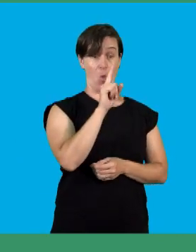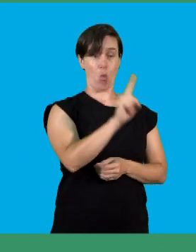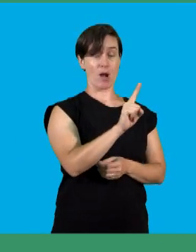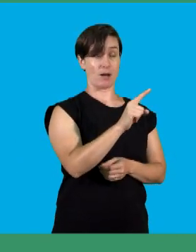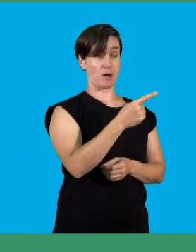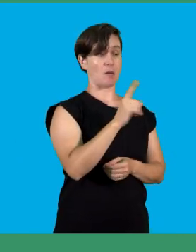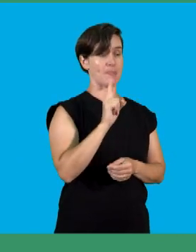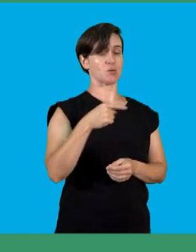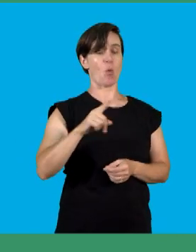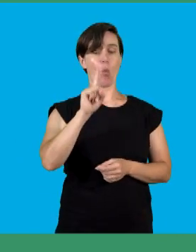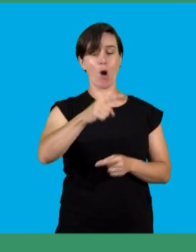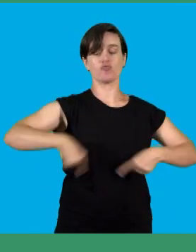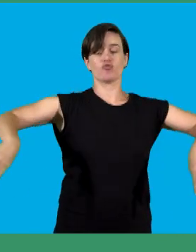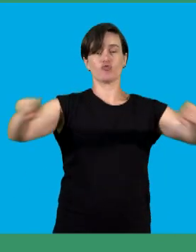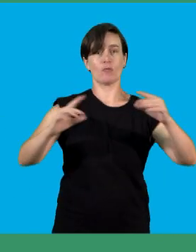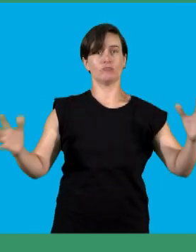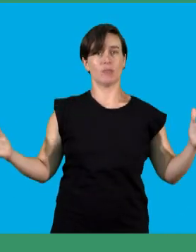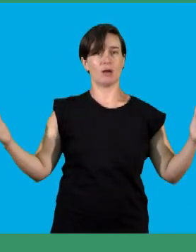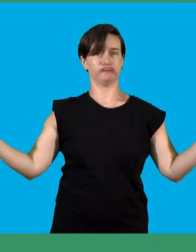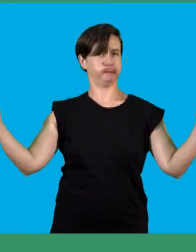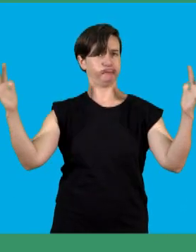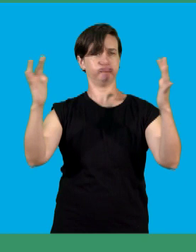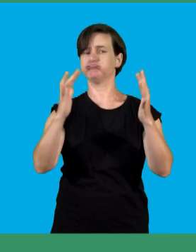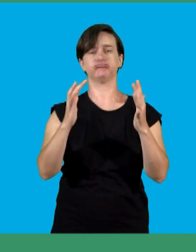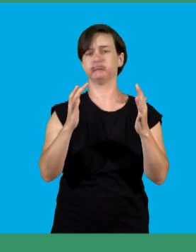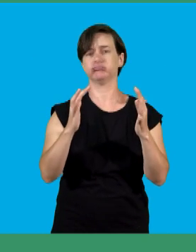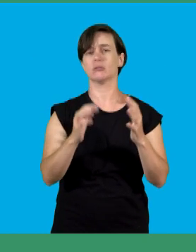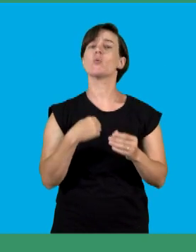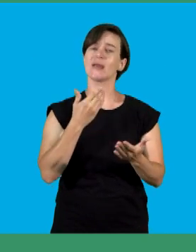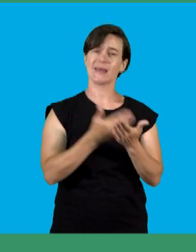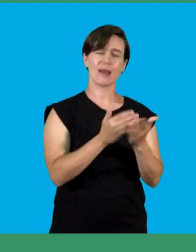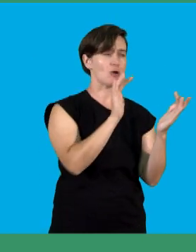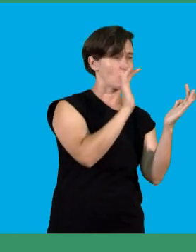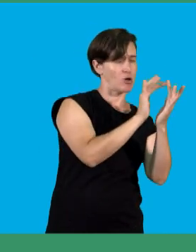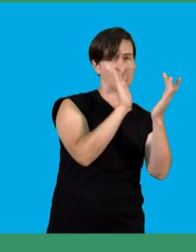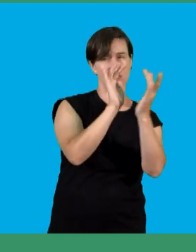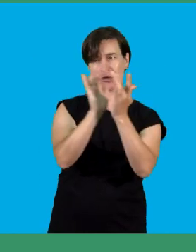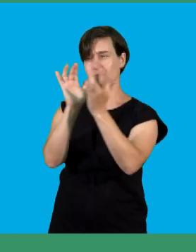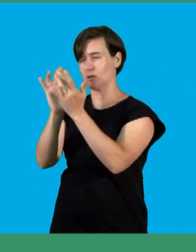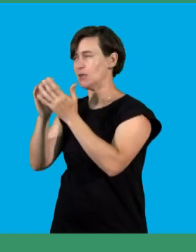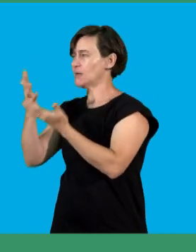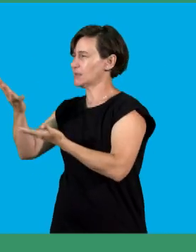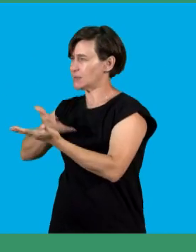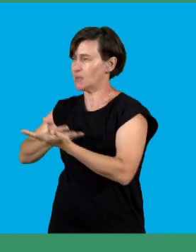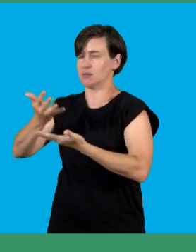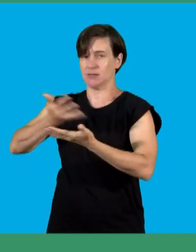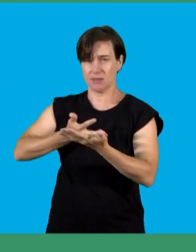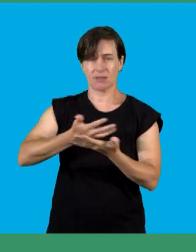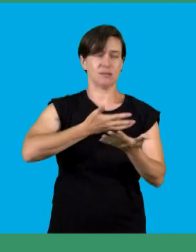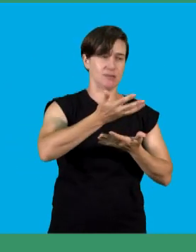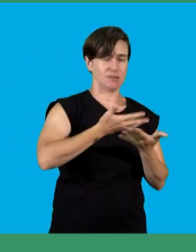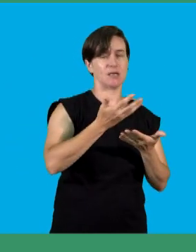and will be contacted individually. Already we can see that this eliminates what? Eliminates conflict, which is good.